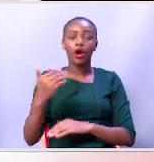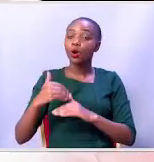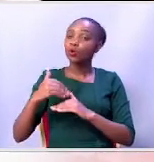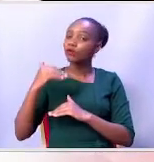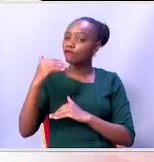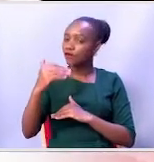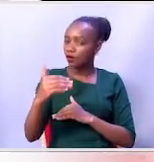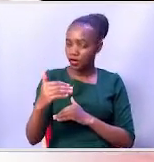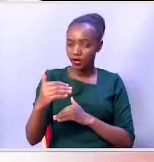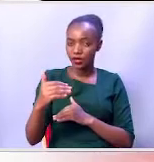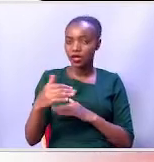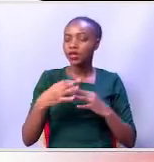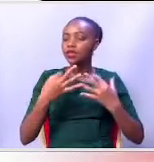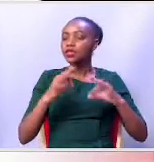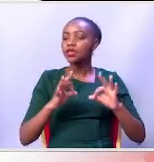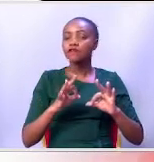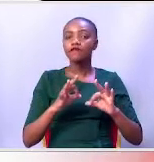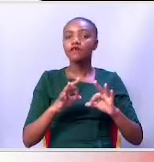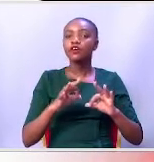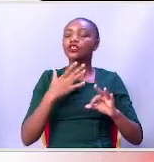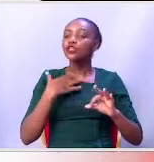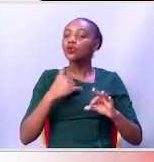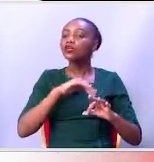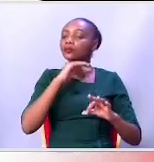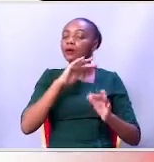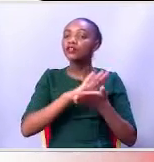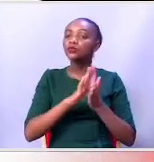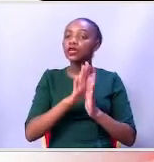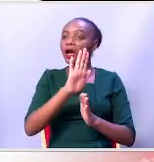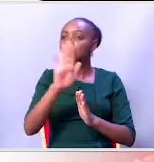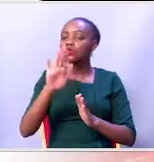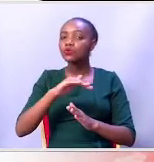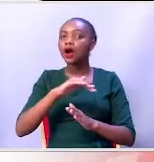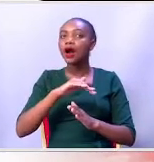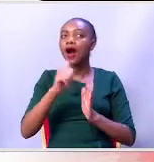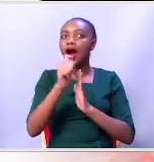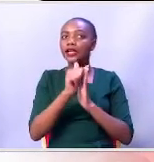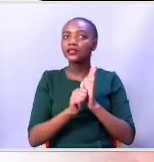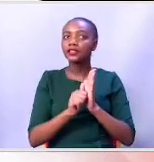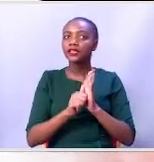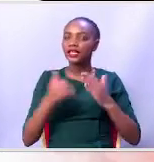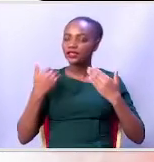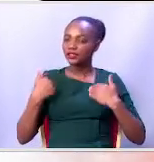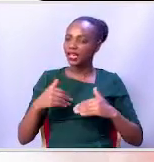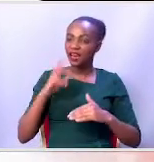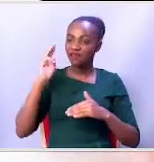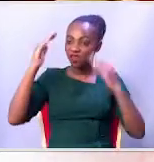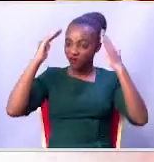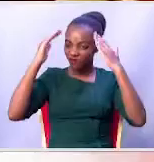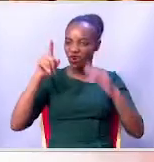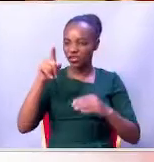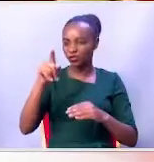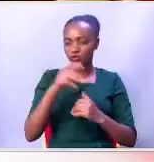forward, if you make Baba your agenda, I am the one to deal with you perpendicularly.